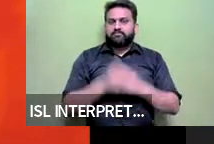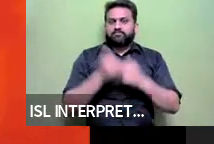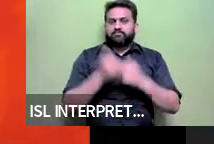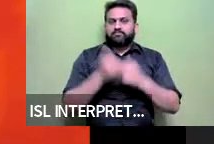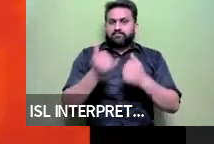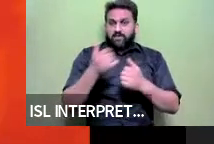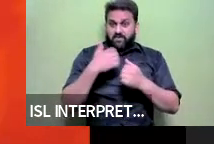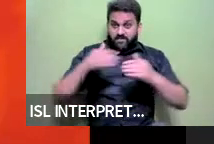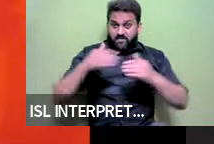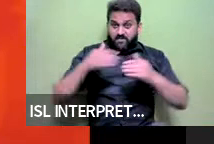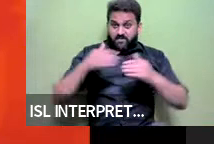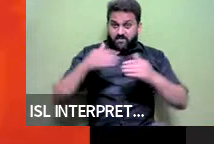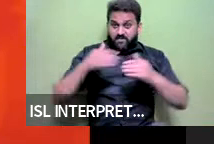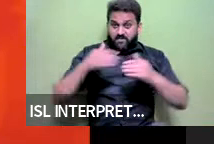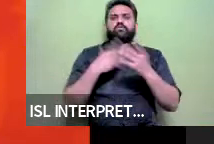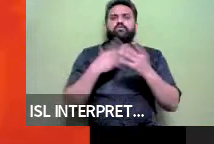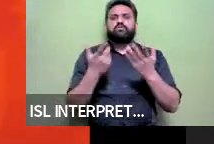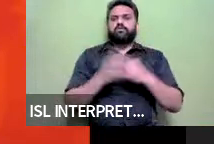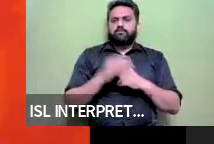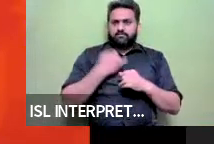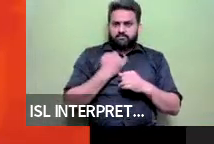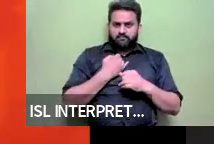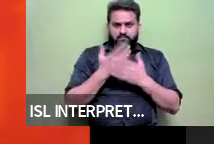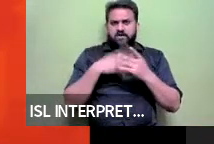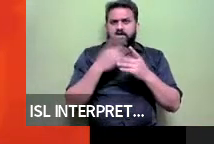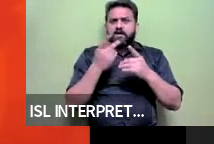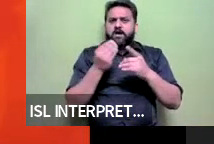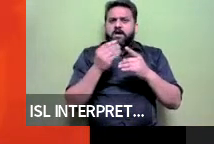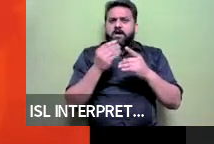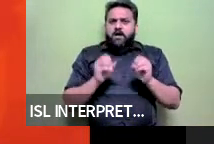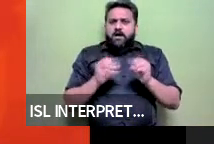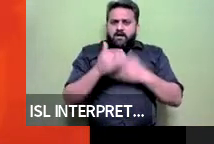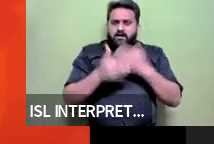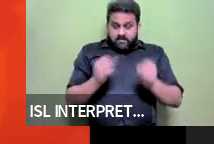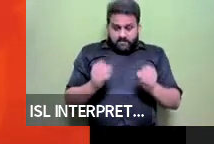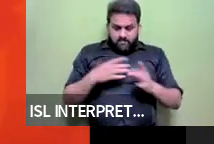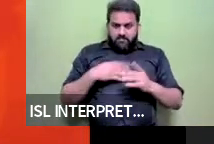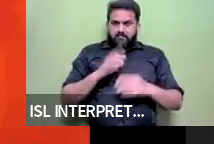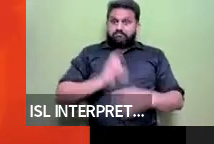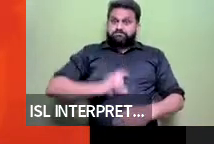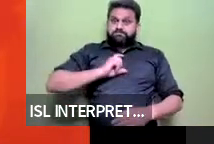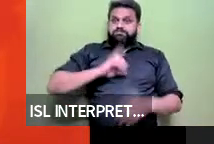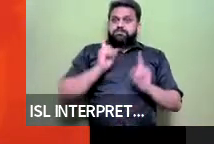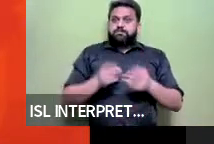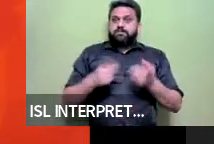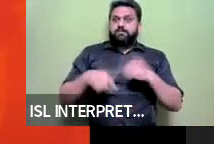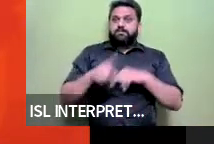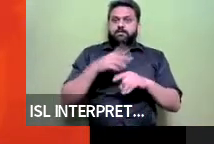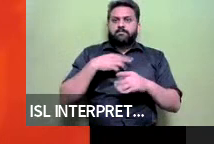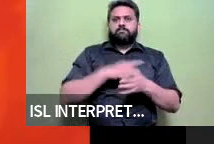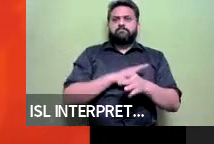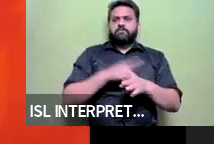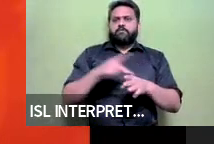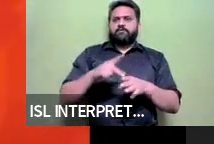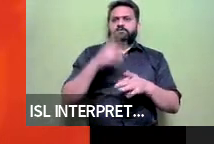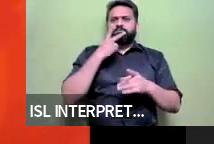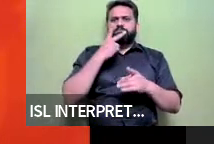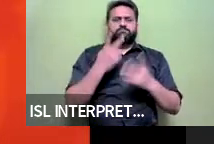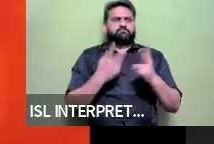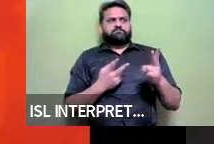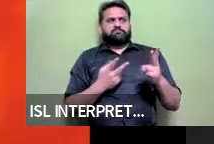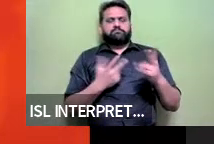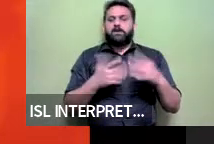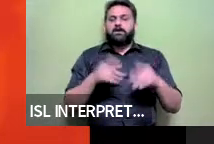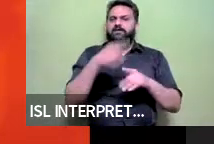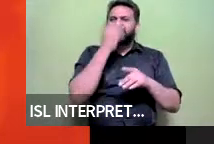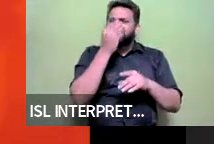that introduction, we say that well begun, half done, means start well, be confident, show your professionalism, everything. And this is very